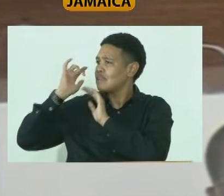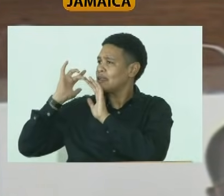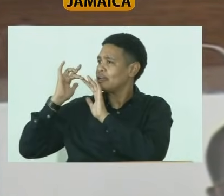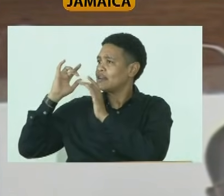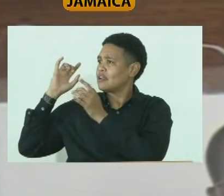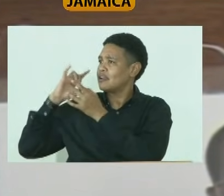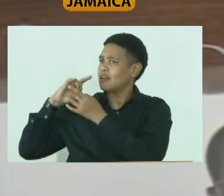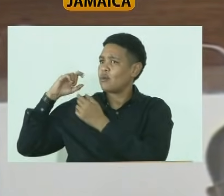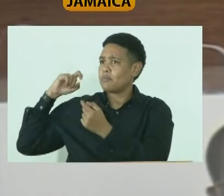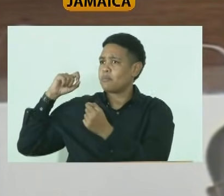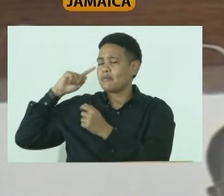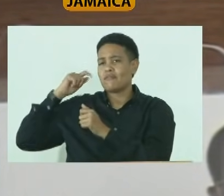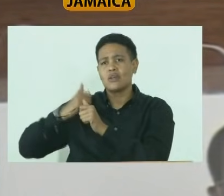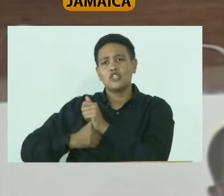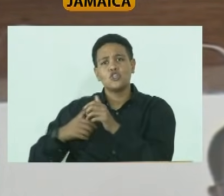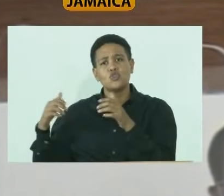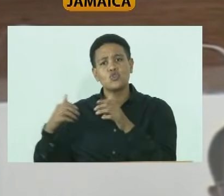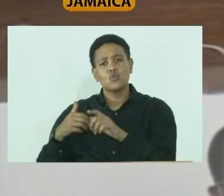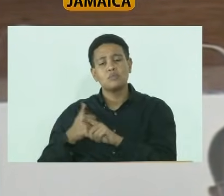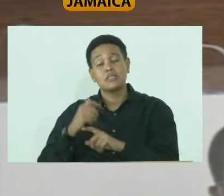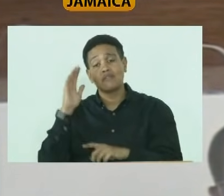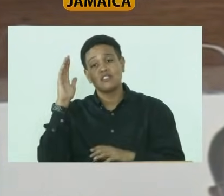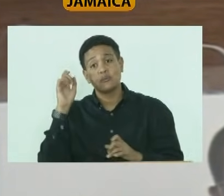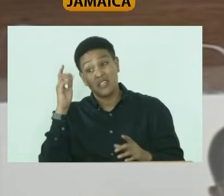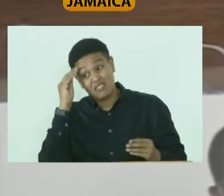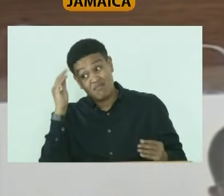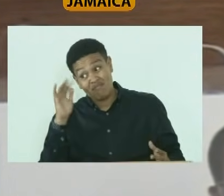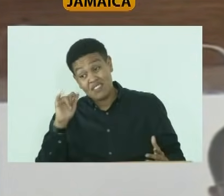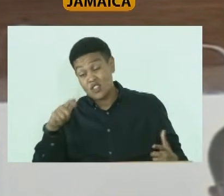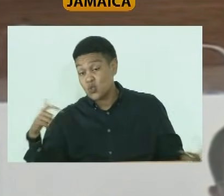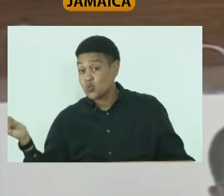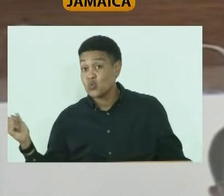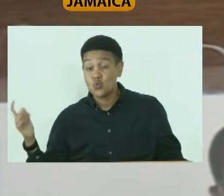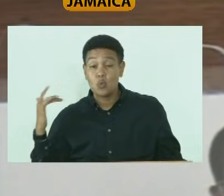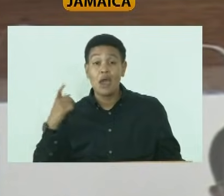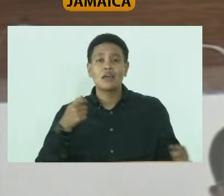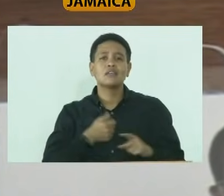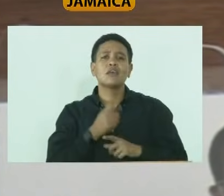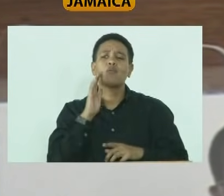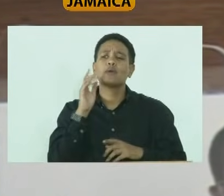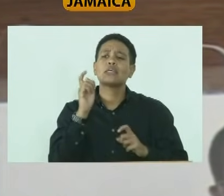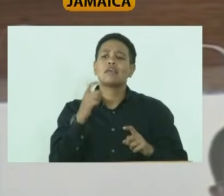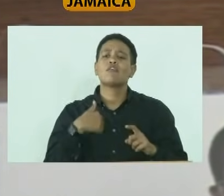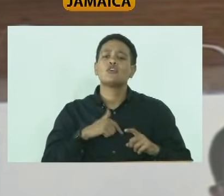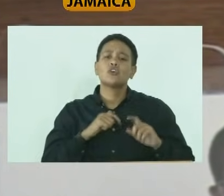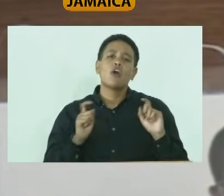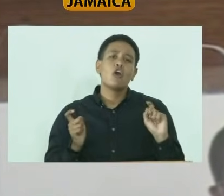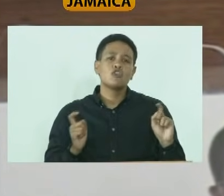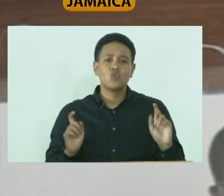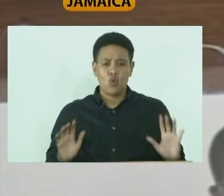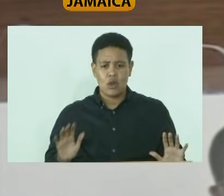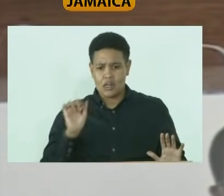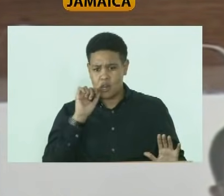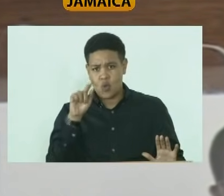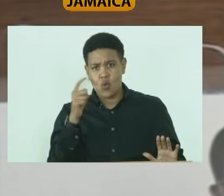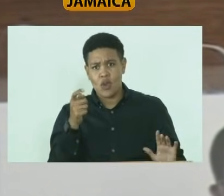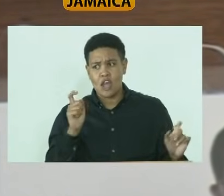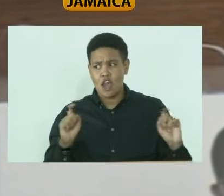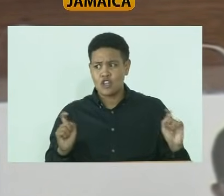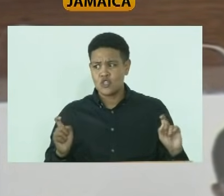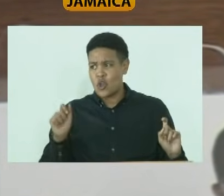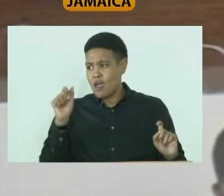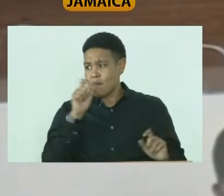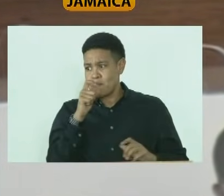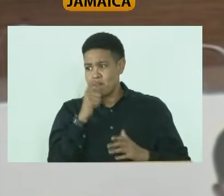for each group. Madam Speaker, that is huge, because that will give us control, not only control of